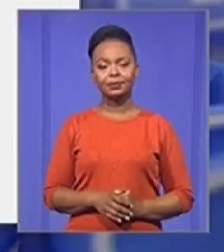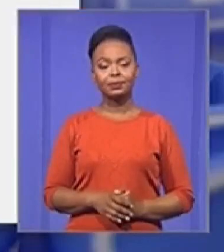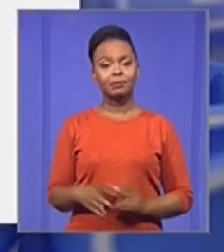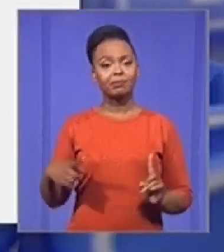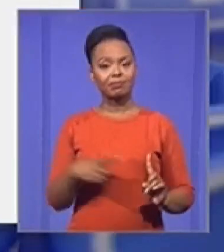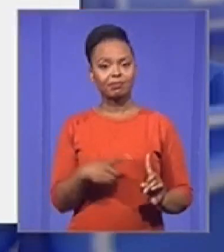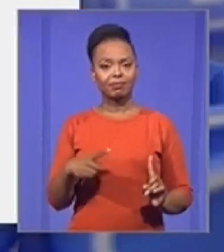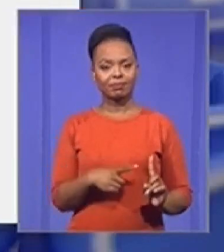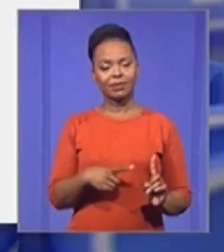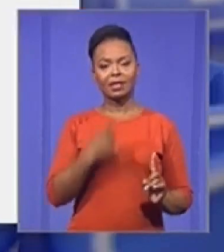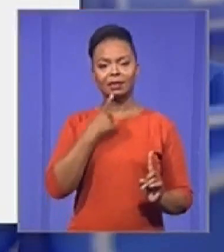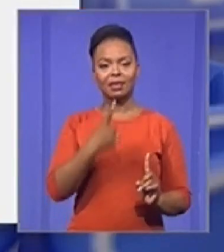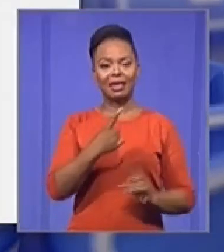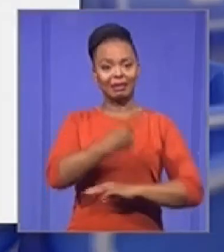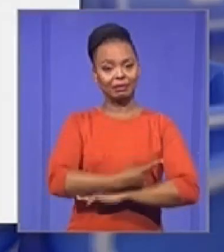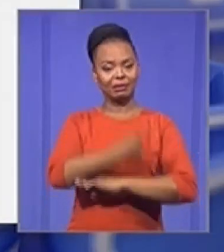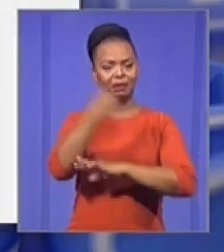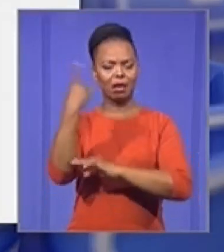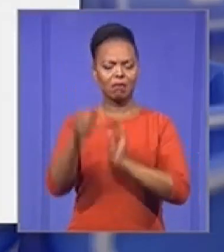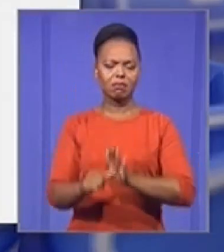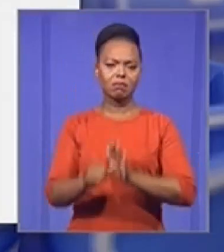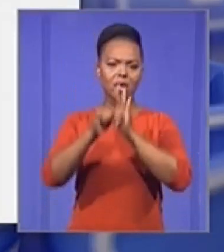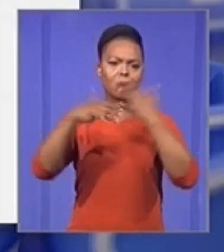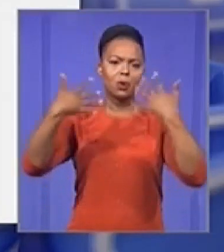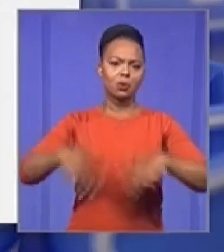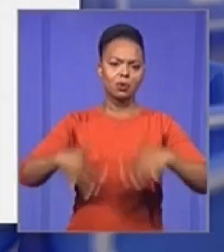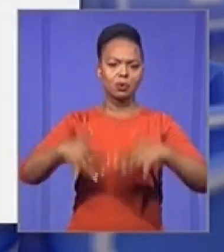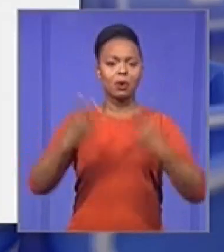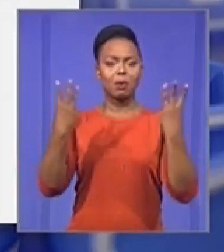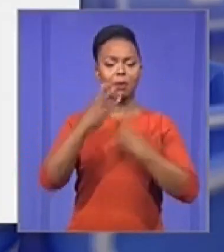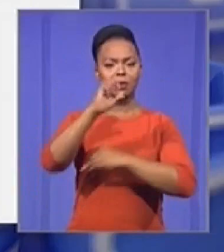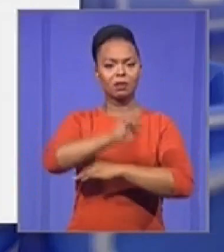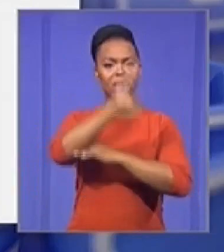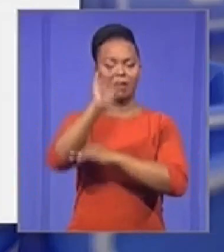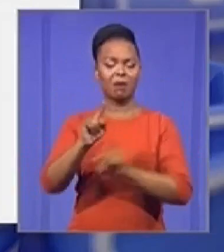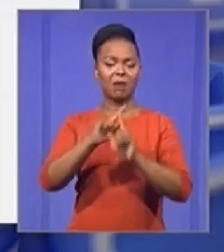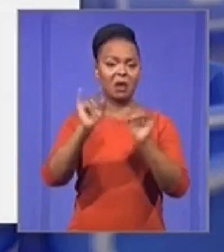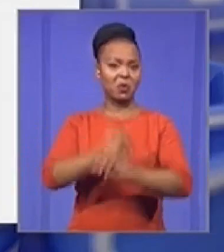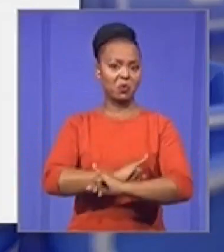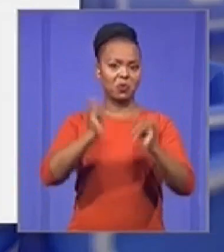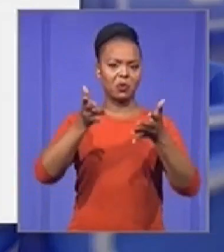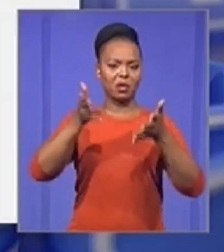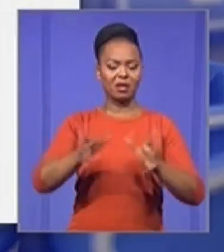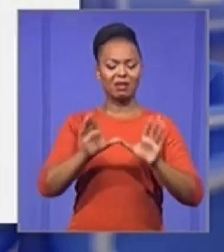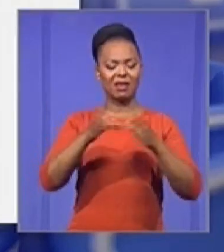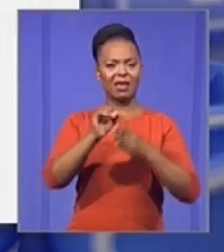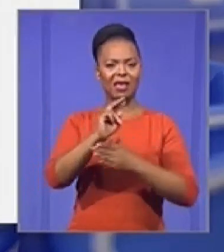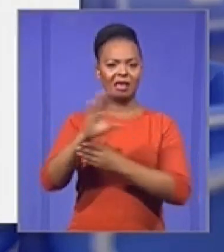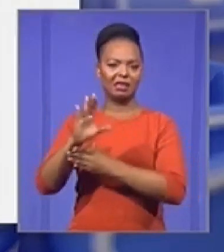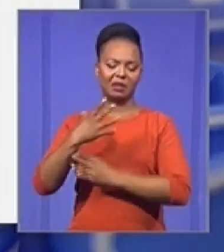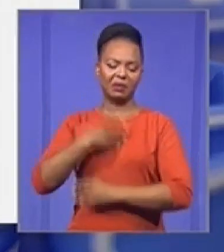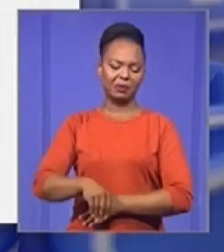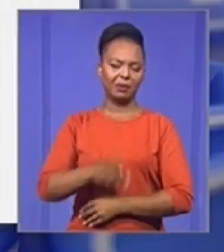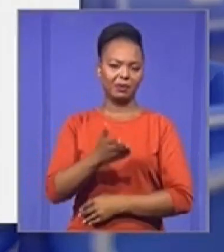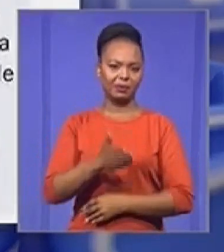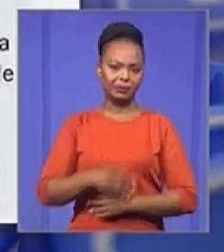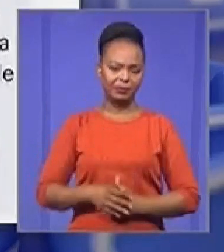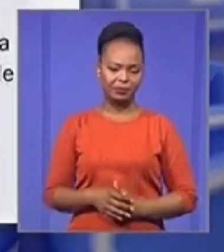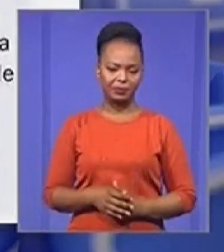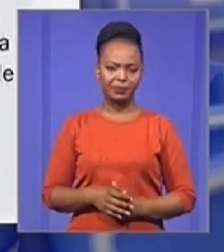Matume Mamatlepa o re letsatsi lena le bohlokwa ho ma Afrika Borwa empa ho senyehile le moga o busang o se o feletswe ke maano